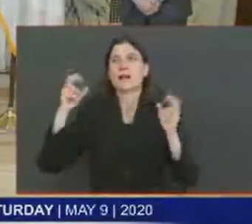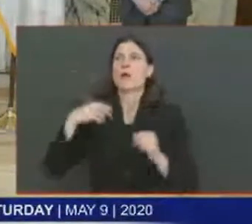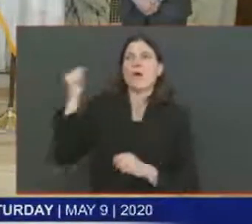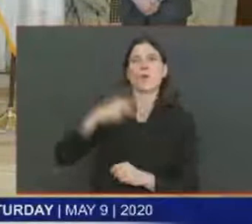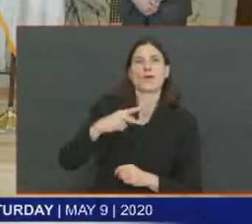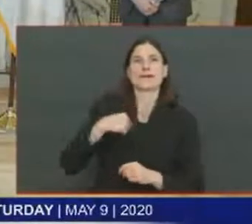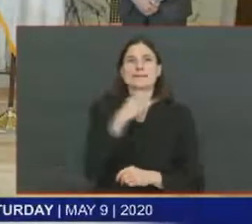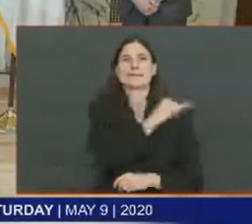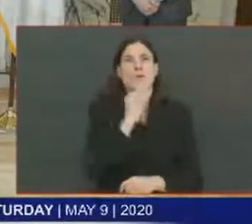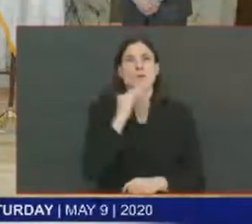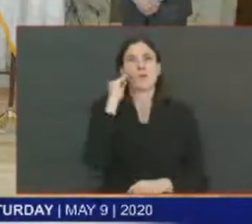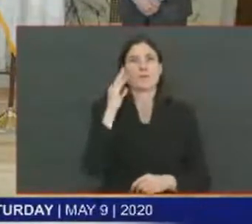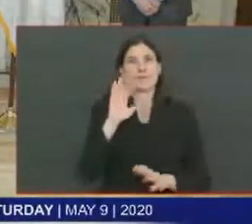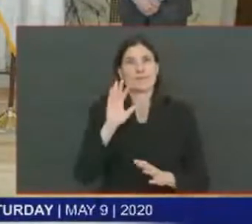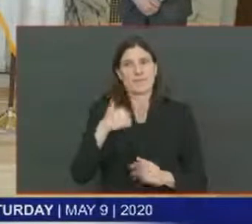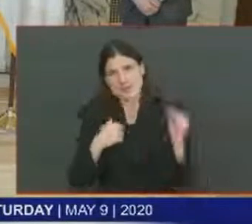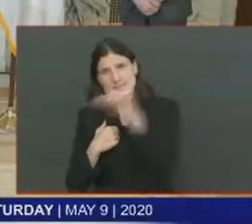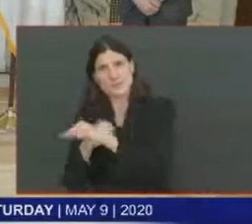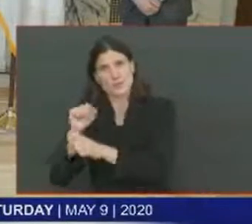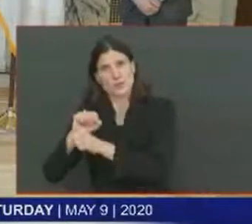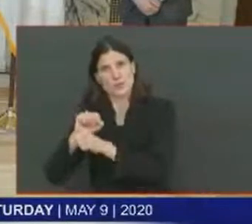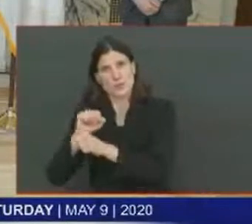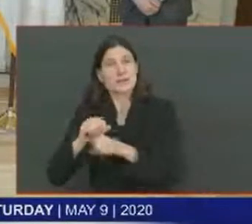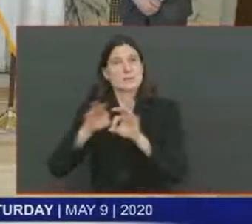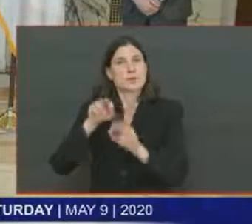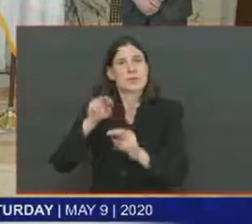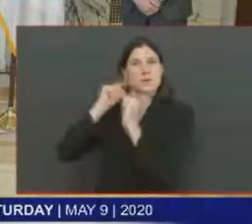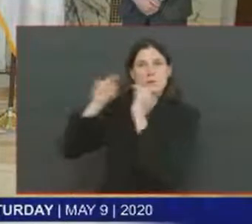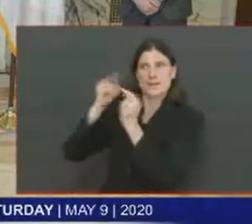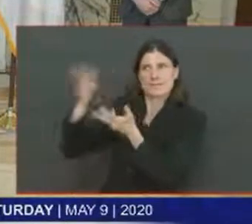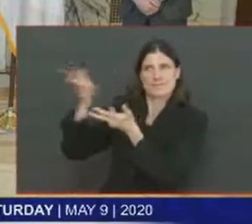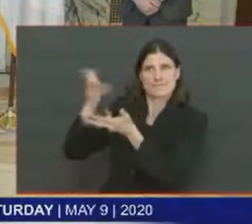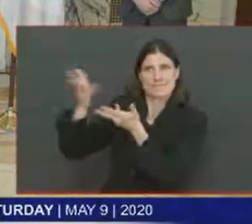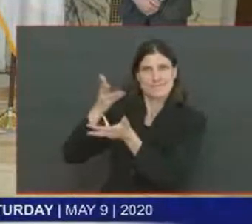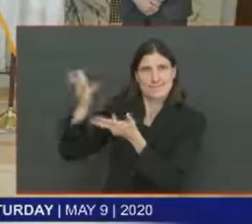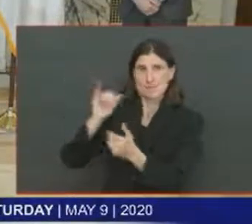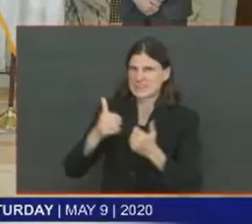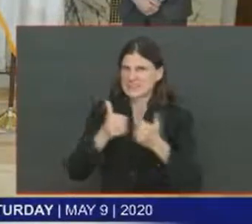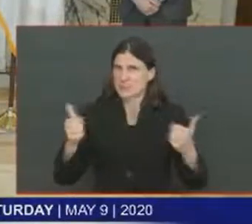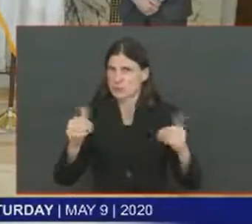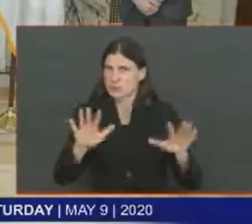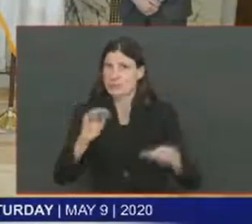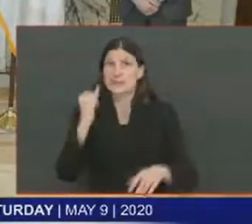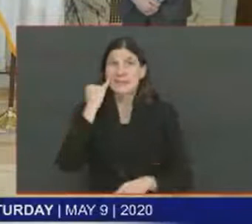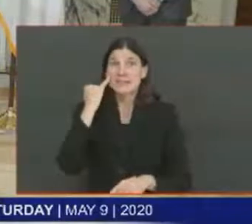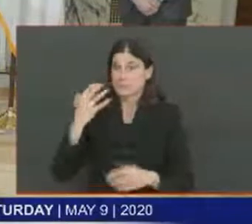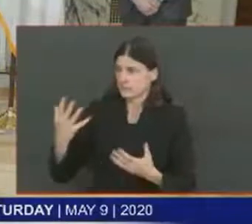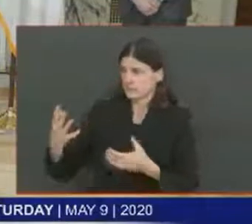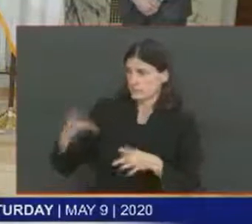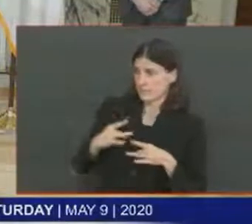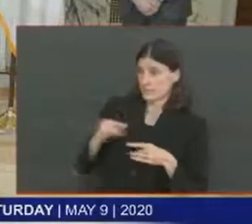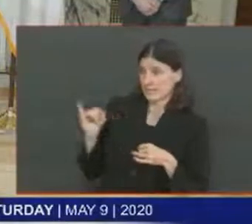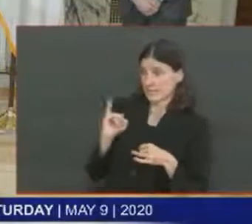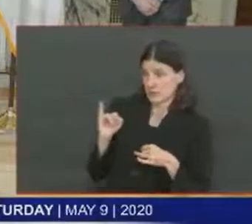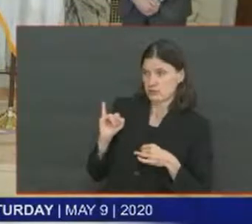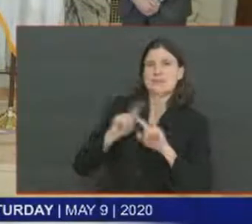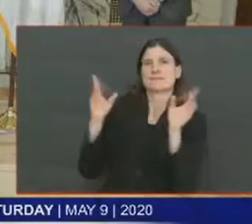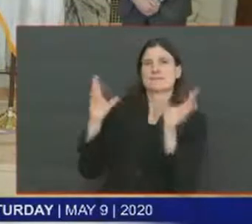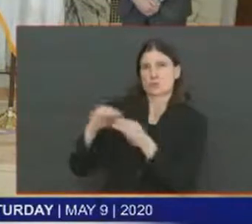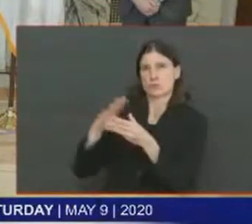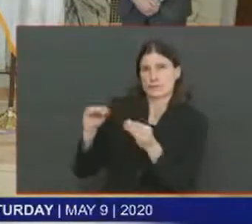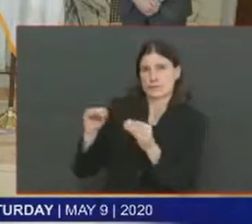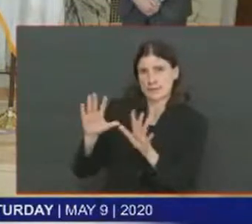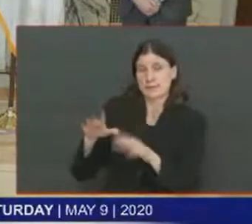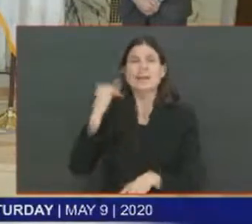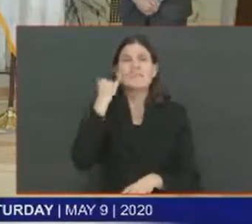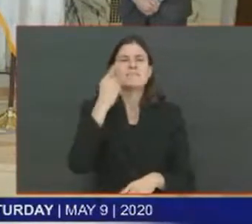protected. There should be absolutely no discrimination, and we are going to have our eye on that, and we're in close touch with the